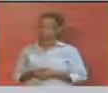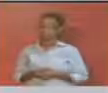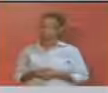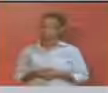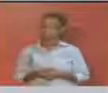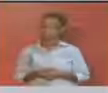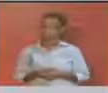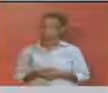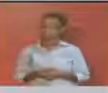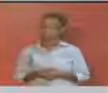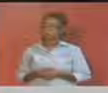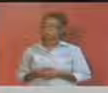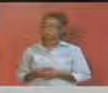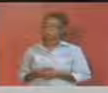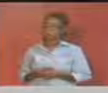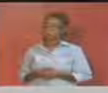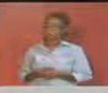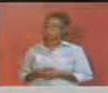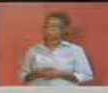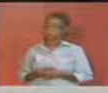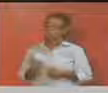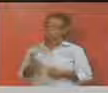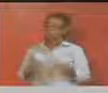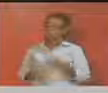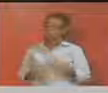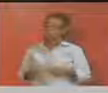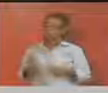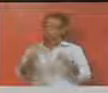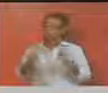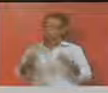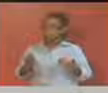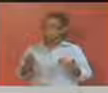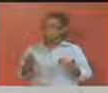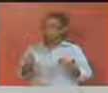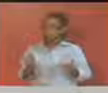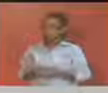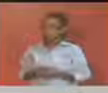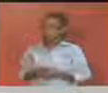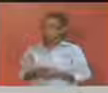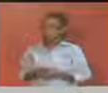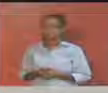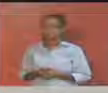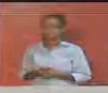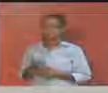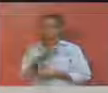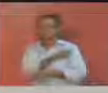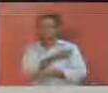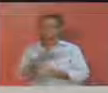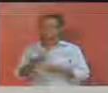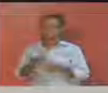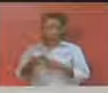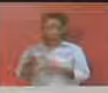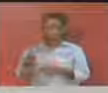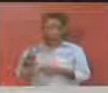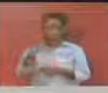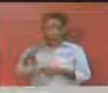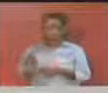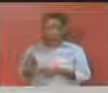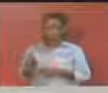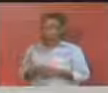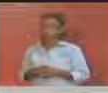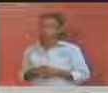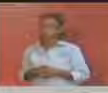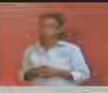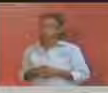Yeah, so it is that all formulations will be the same in terms of the technical data that is required to put together a vaccine.